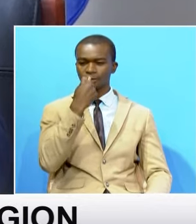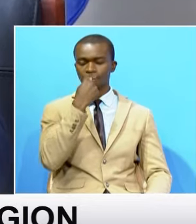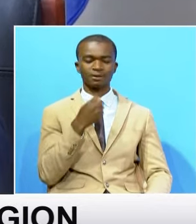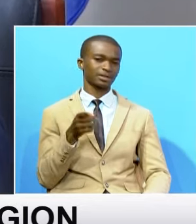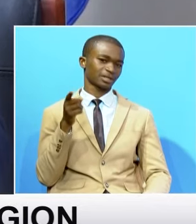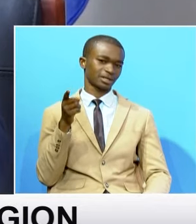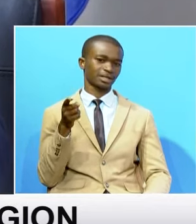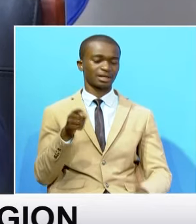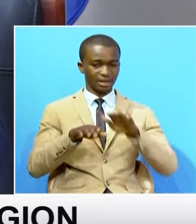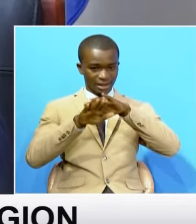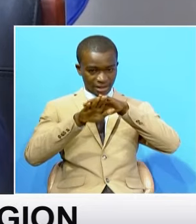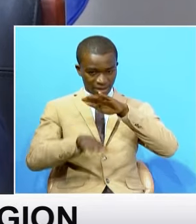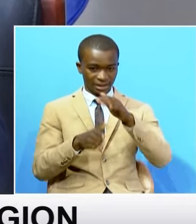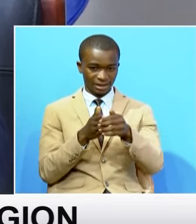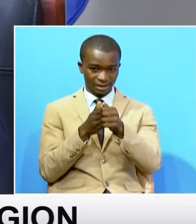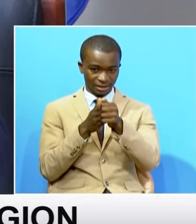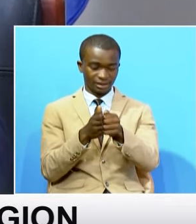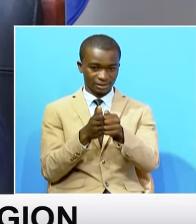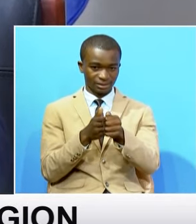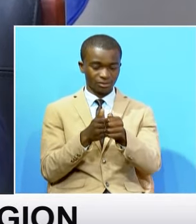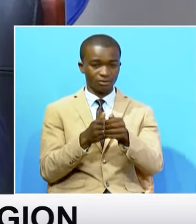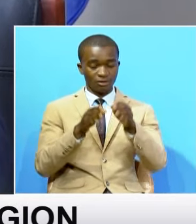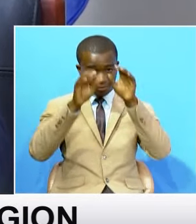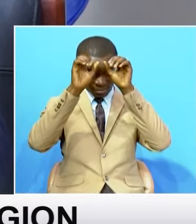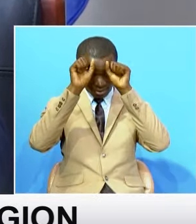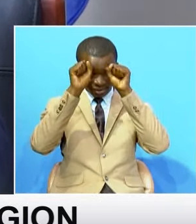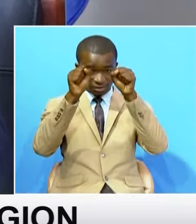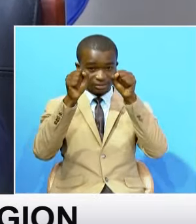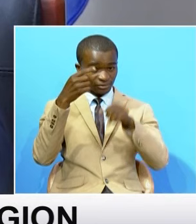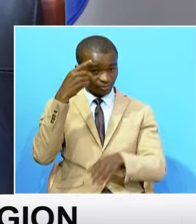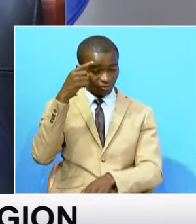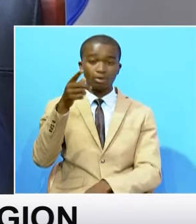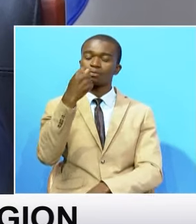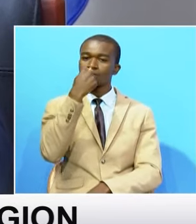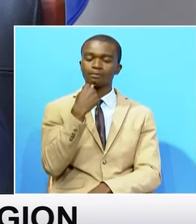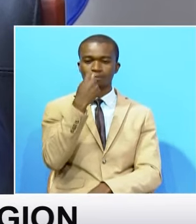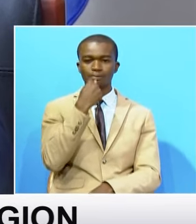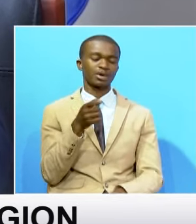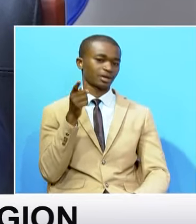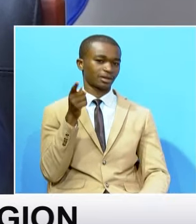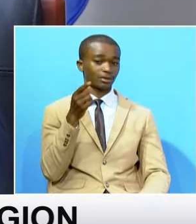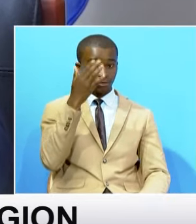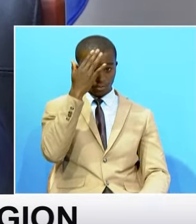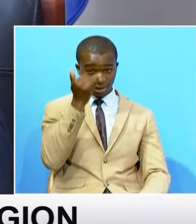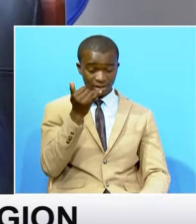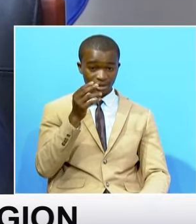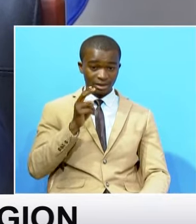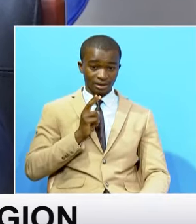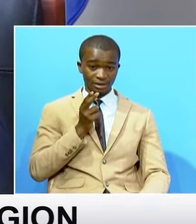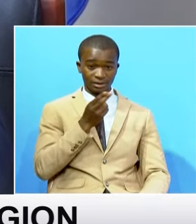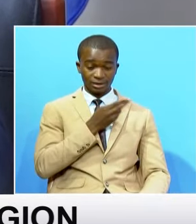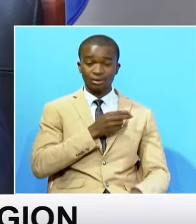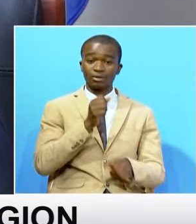Sister President, that you will discharge your duties, our collective duties, over